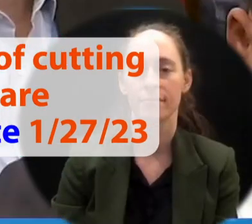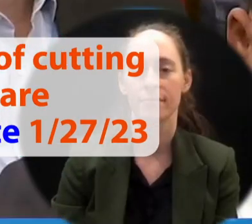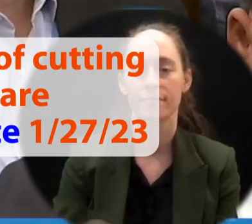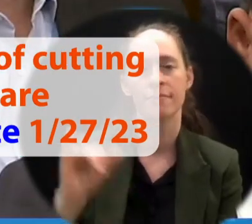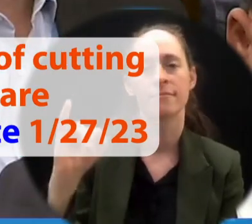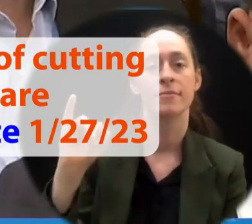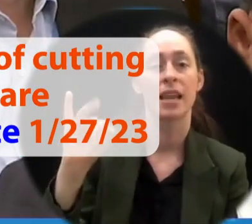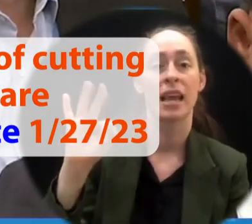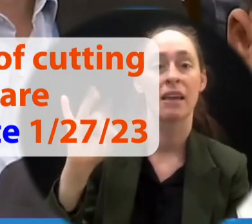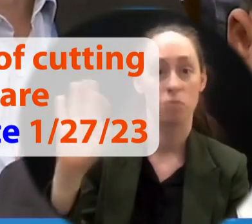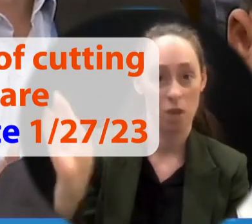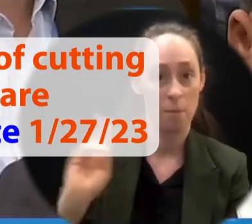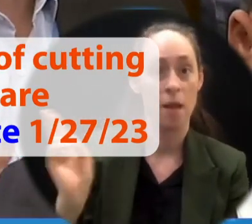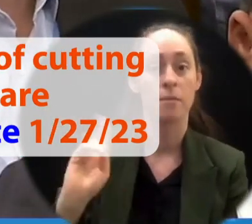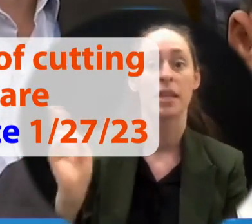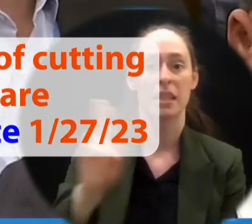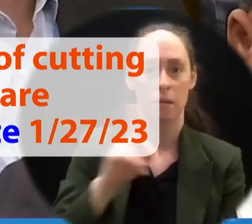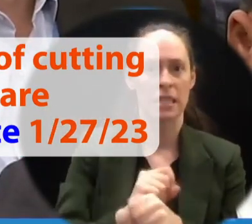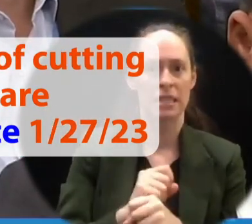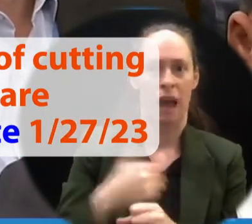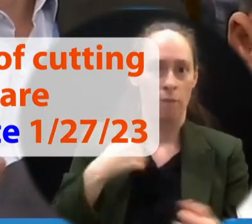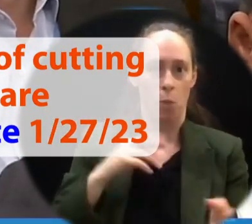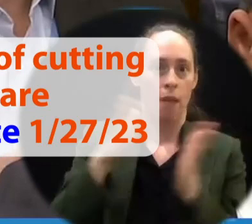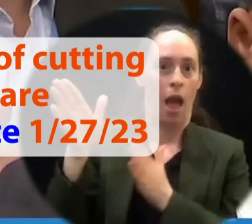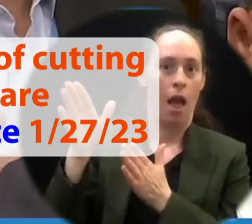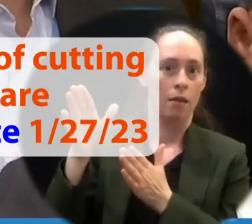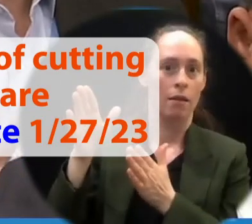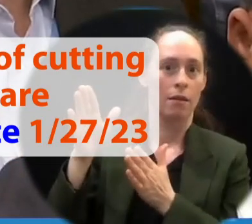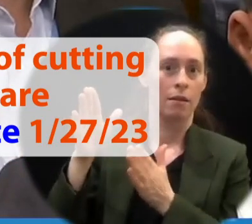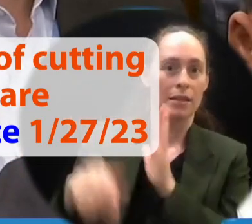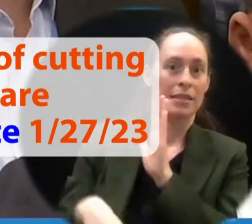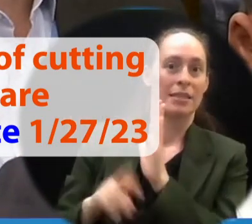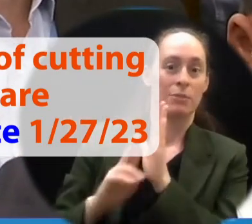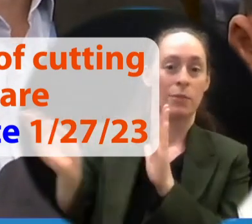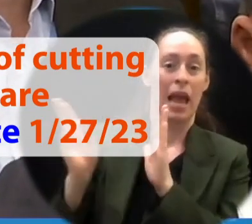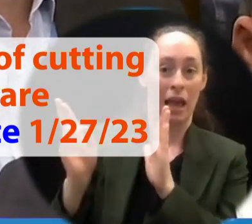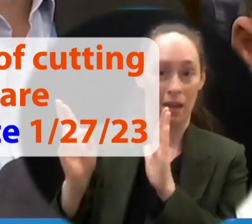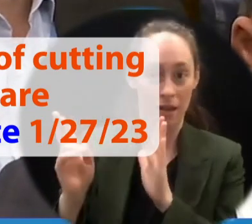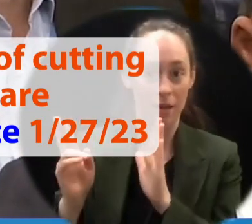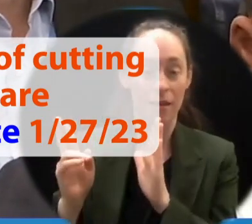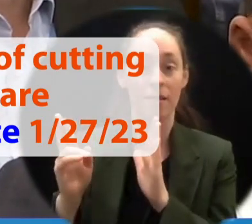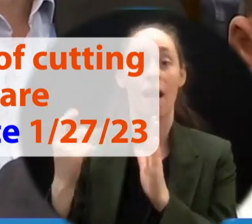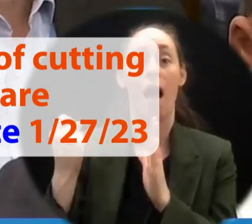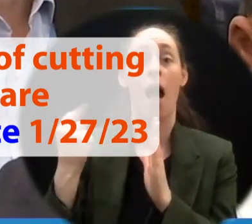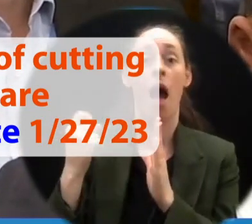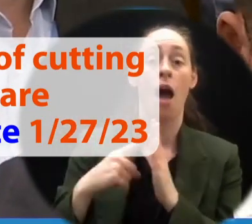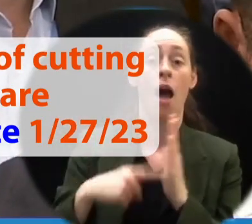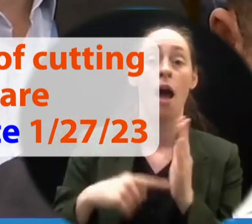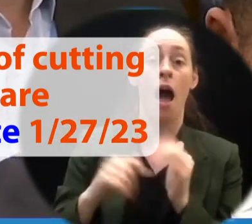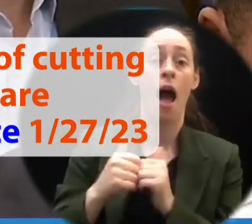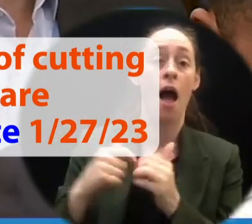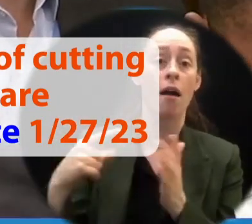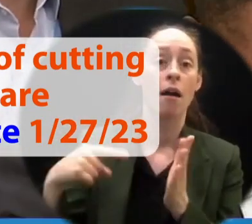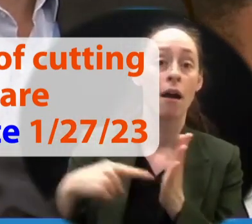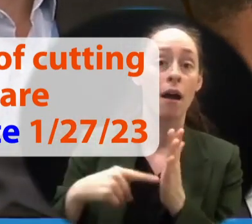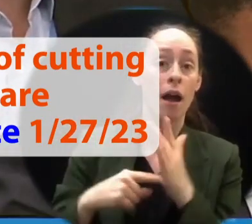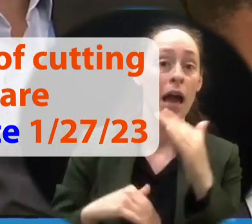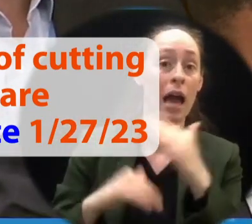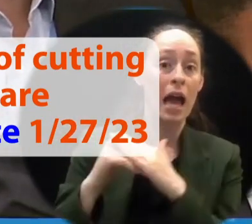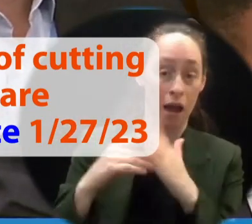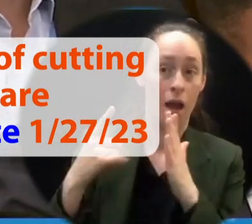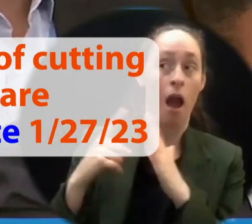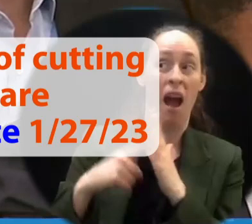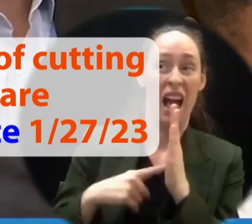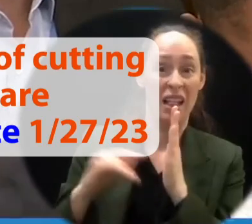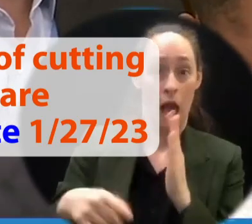the Republicans in the House do present a plan or conditions for what they would raise the debt limit under, will you start negotiations with